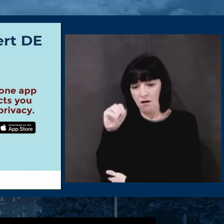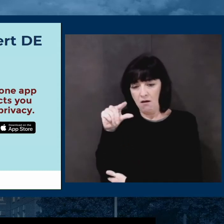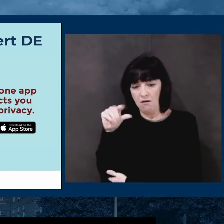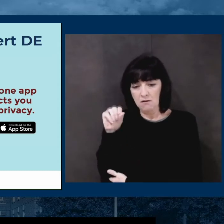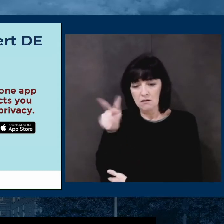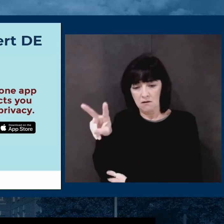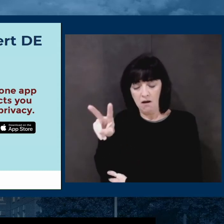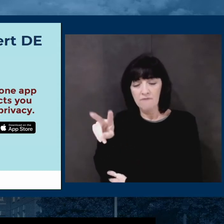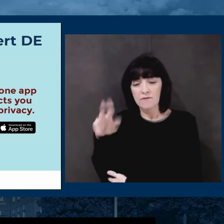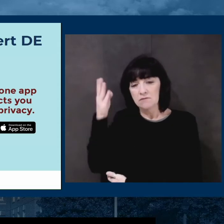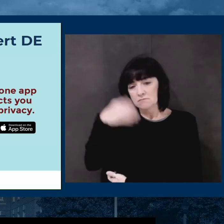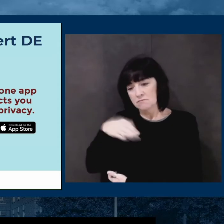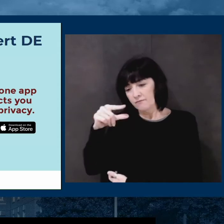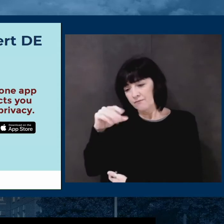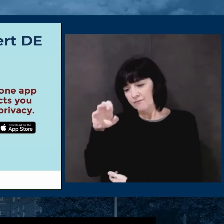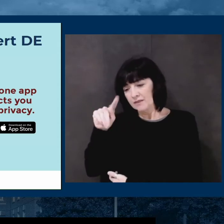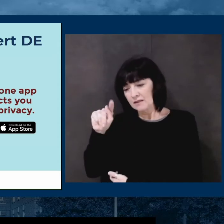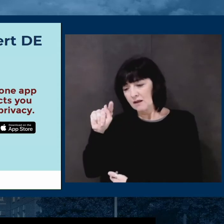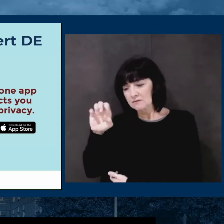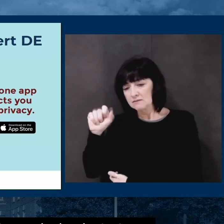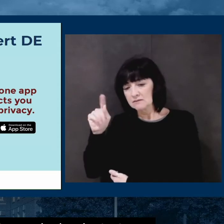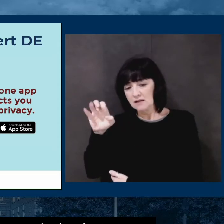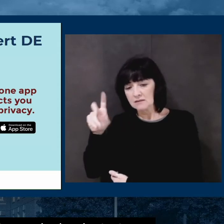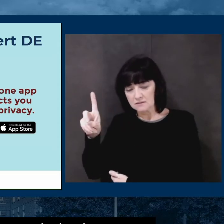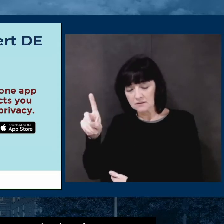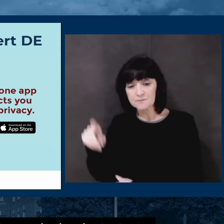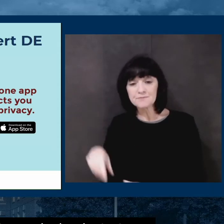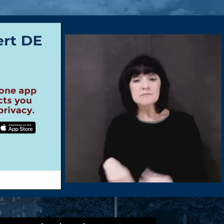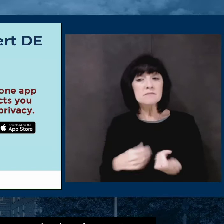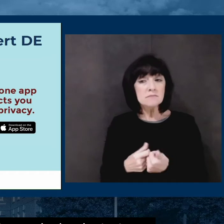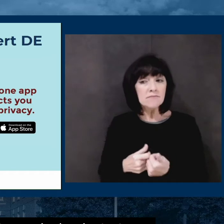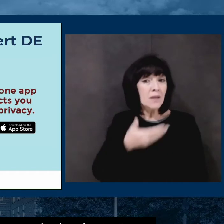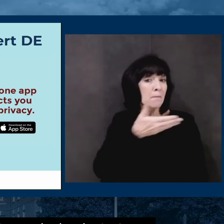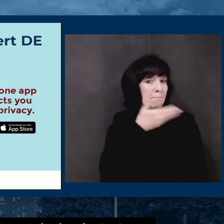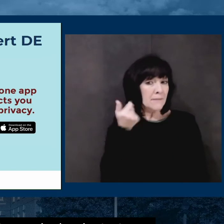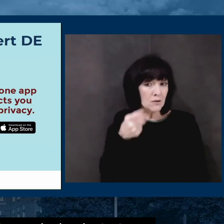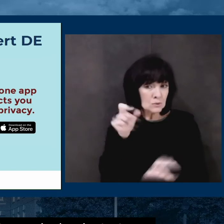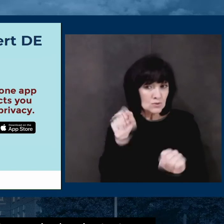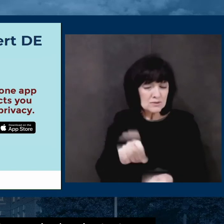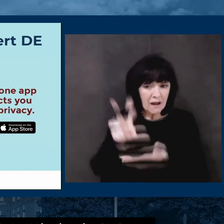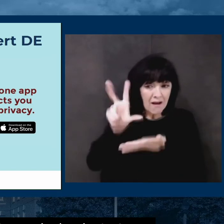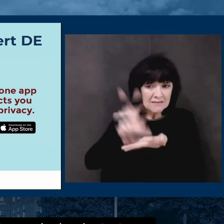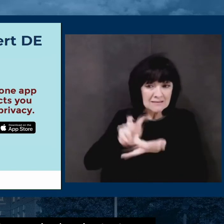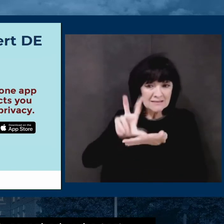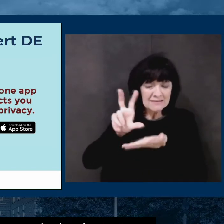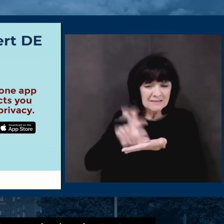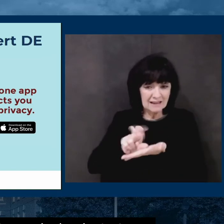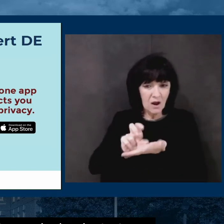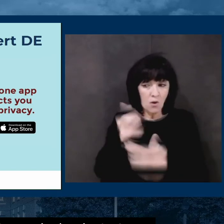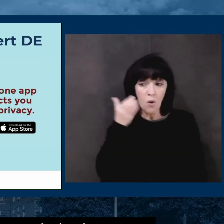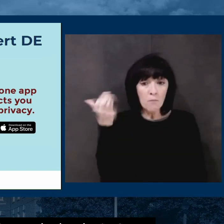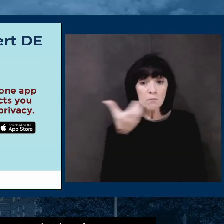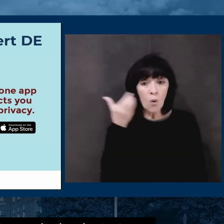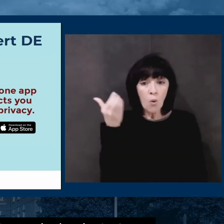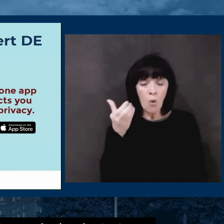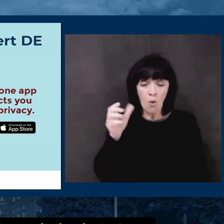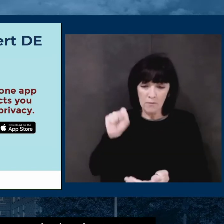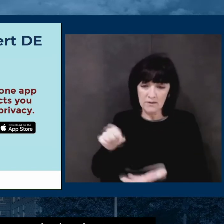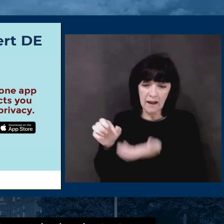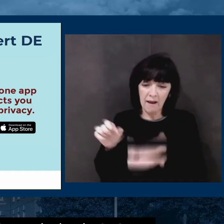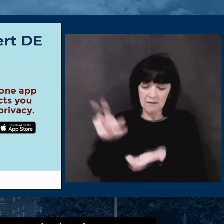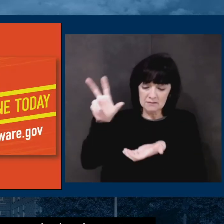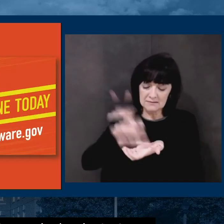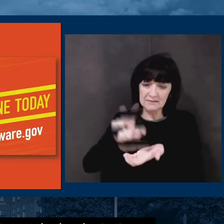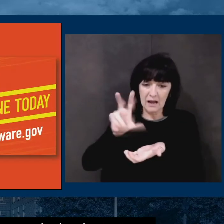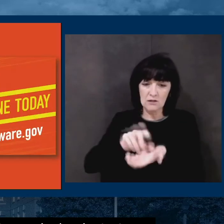who tests positive for COVID-19 and alerting you to actions that you need to take. And of course, we're in